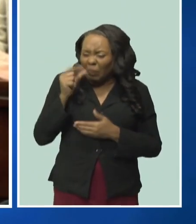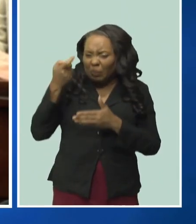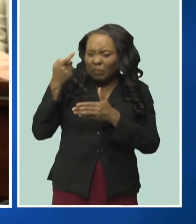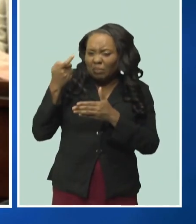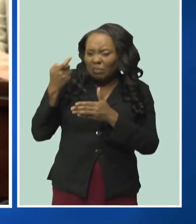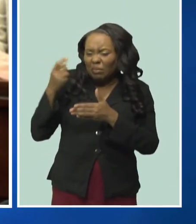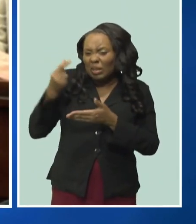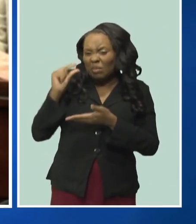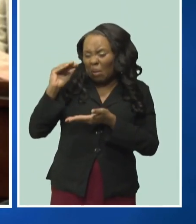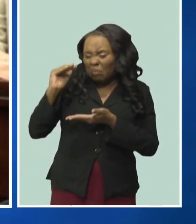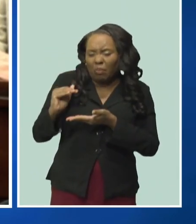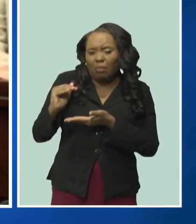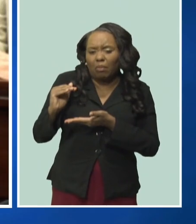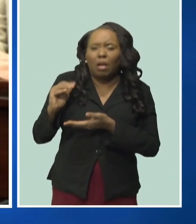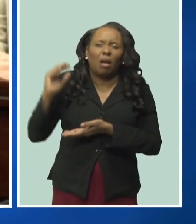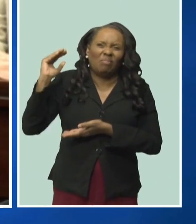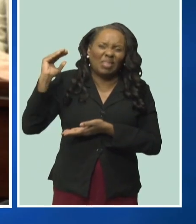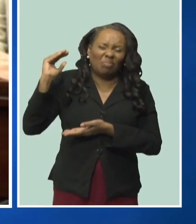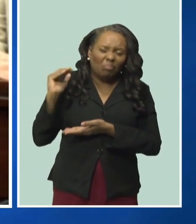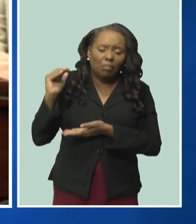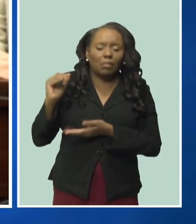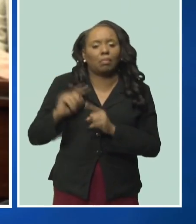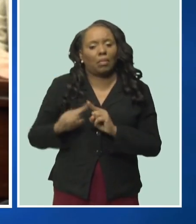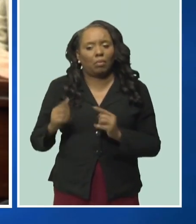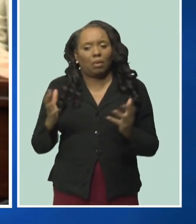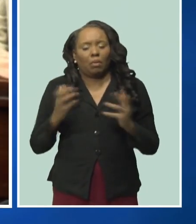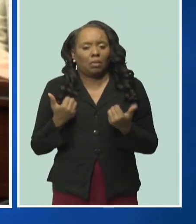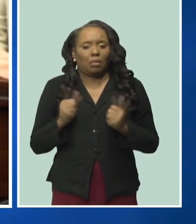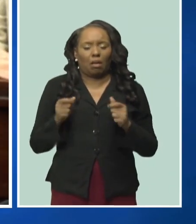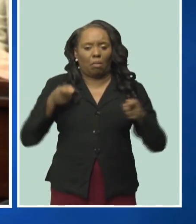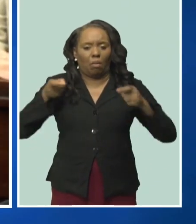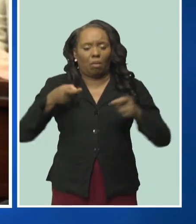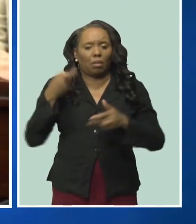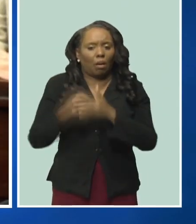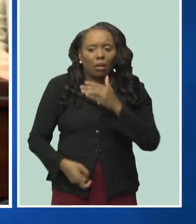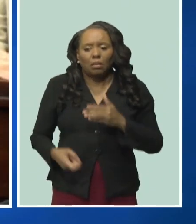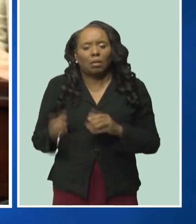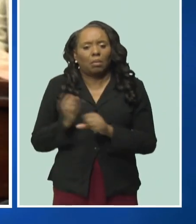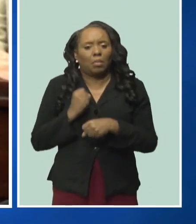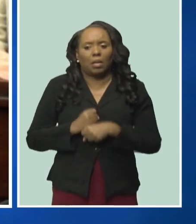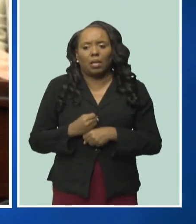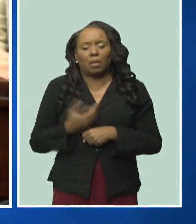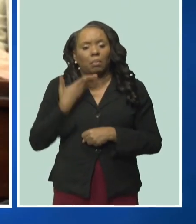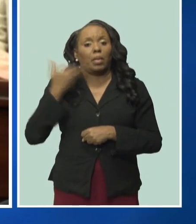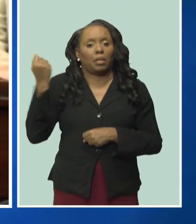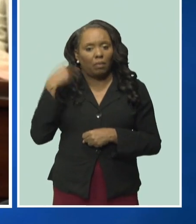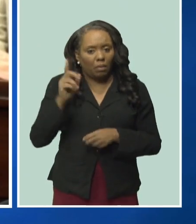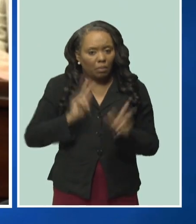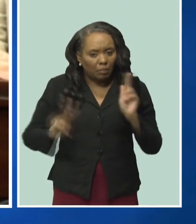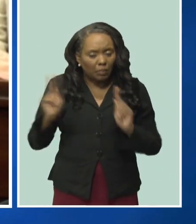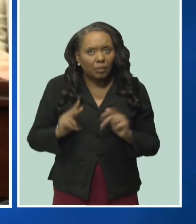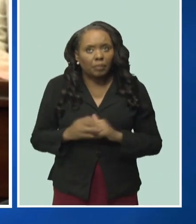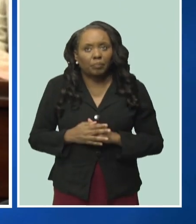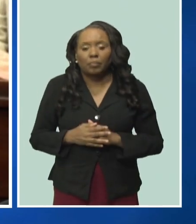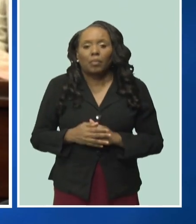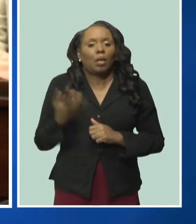That's really what it is. But it is still an attempt to contain the cost of doing business and the cost of goods. We have no control over